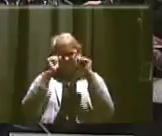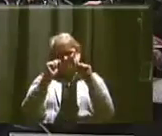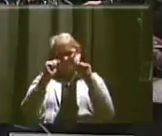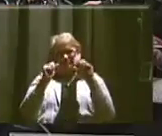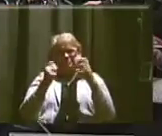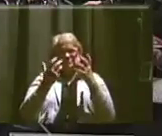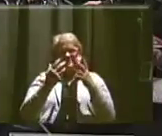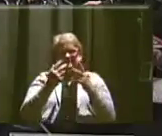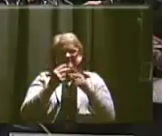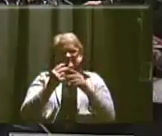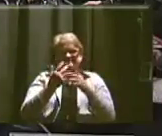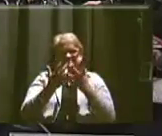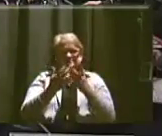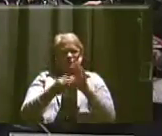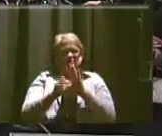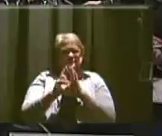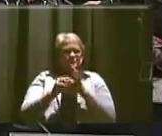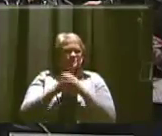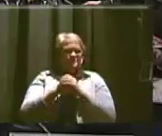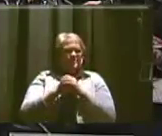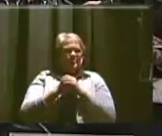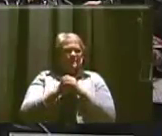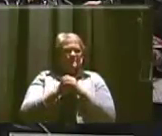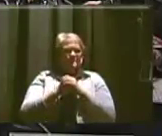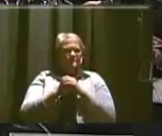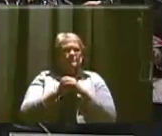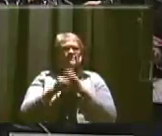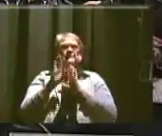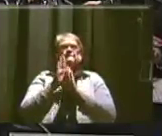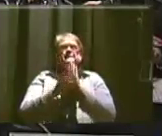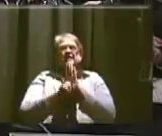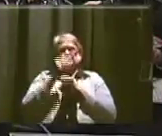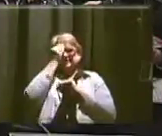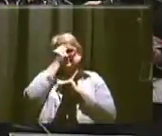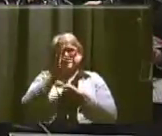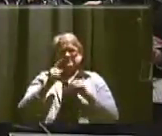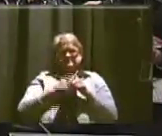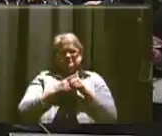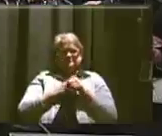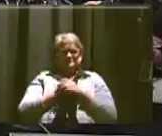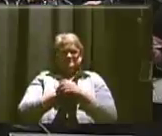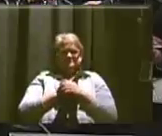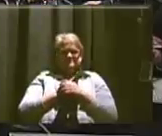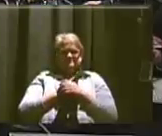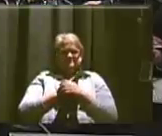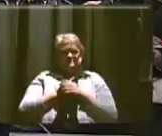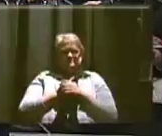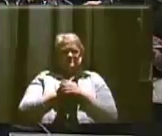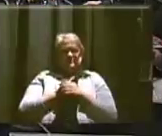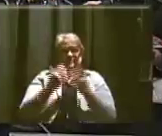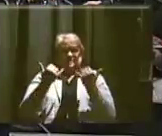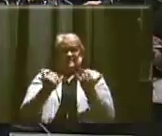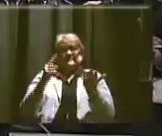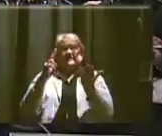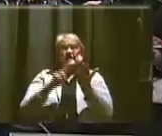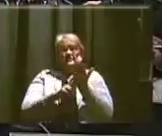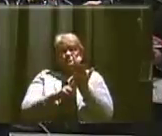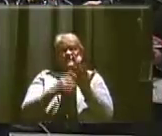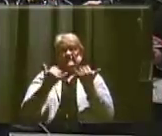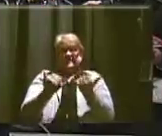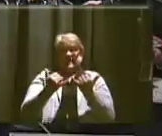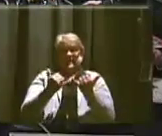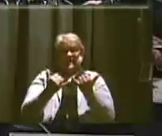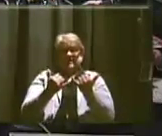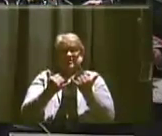nowhere. The background here is that, first of all, the current contract under which